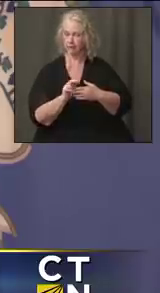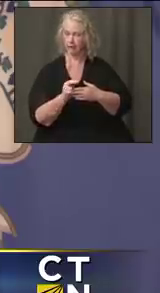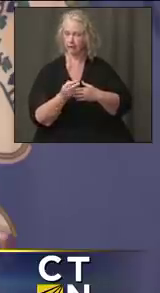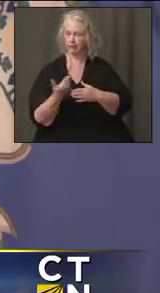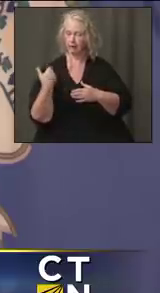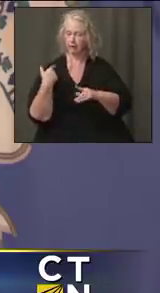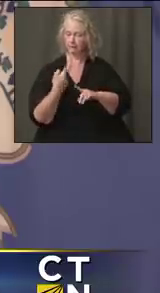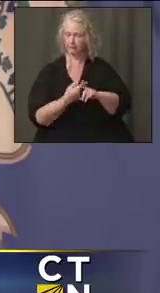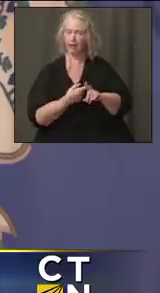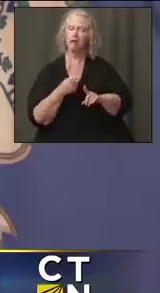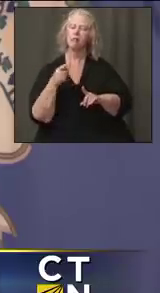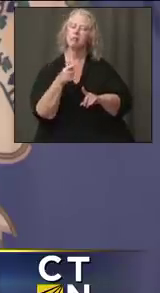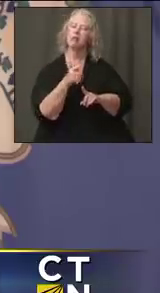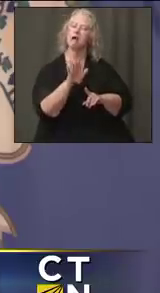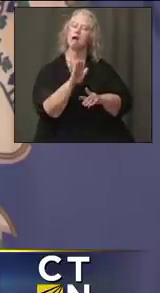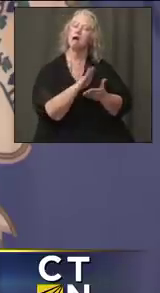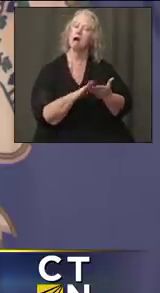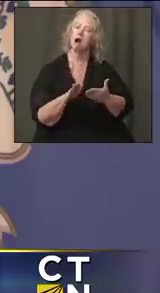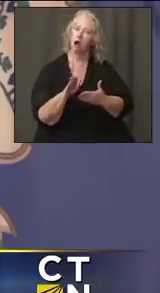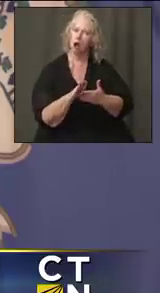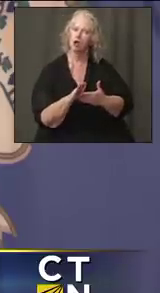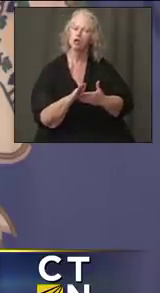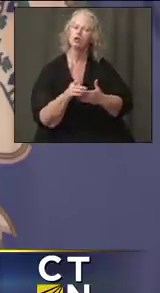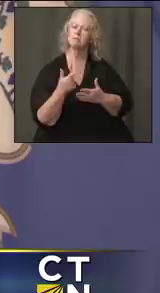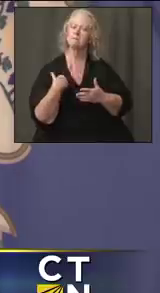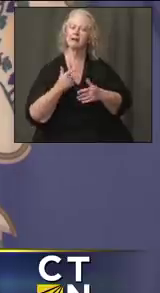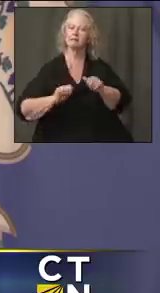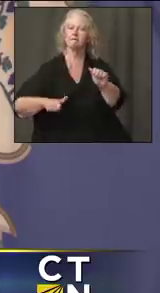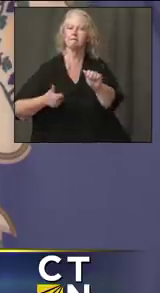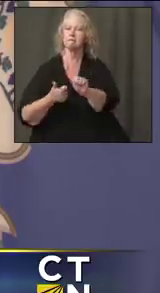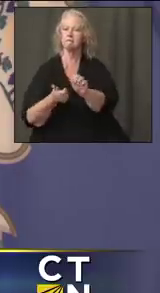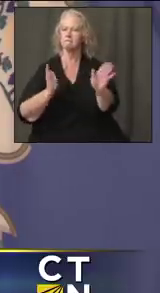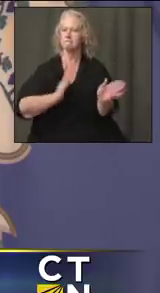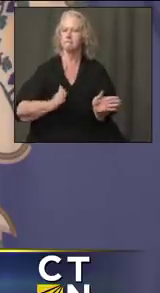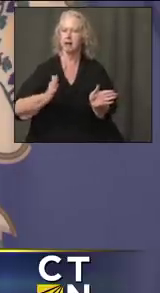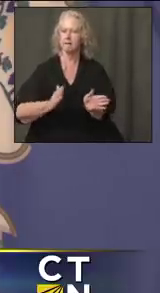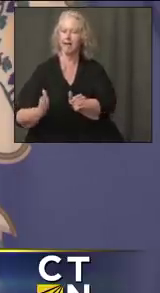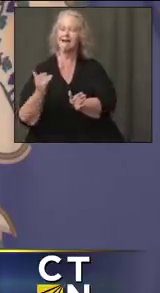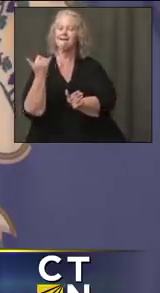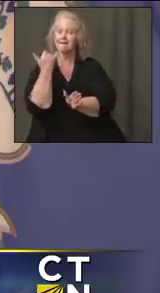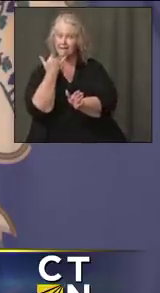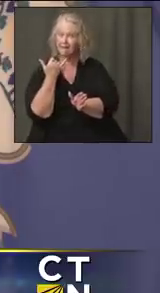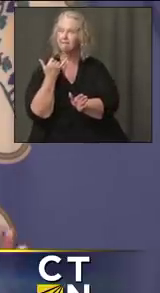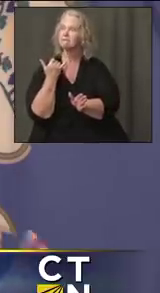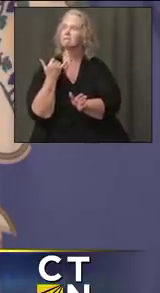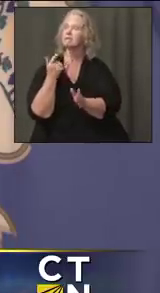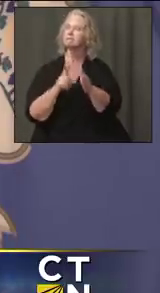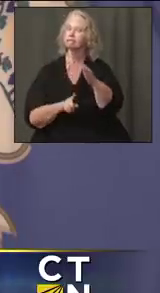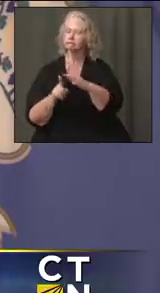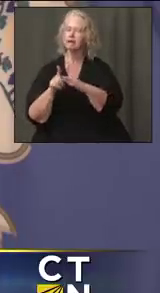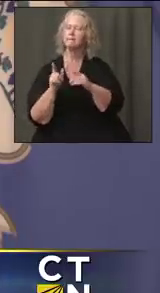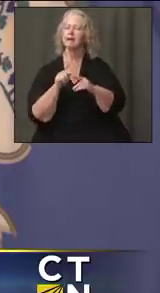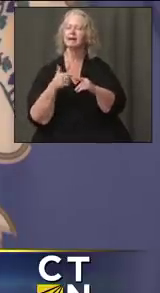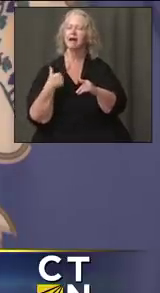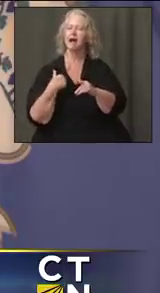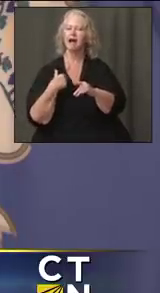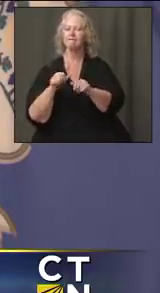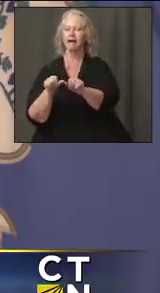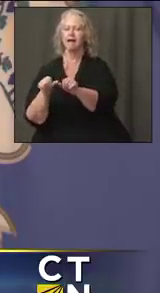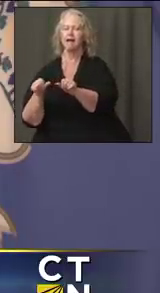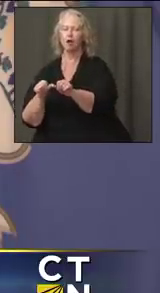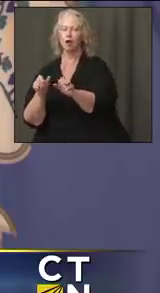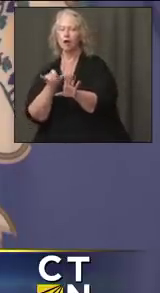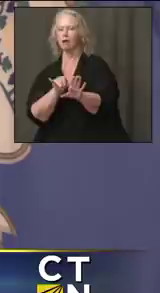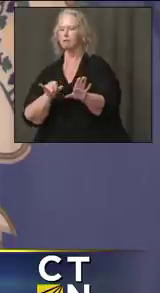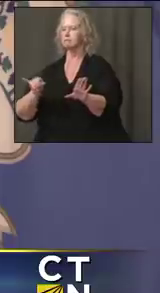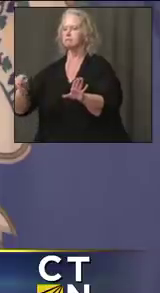those colleges had a fallback position in the case of COVID infection. They had a quarantine area where people could go.